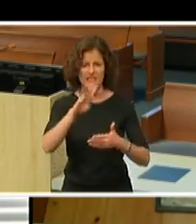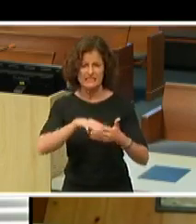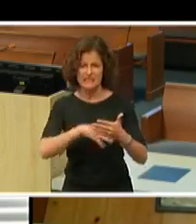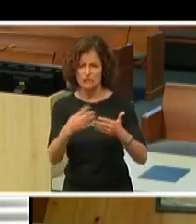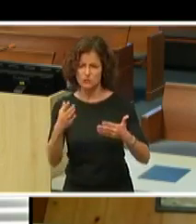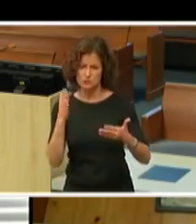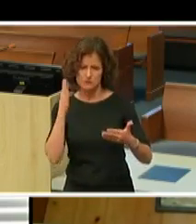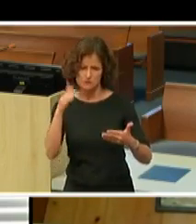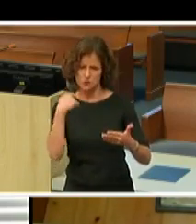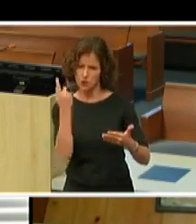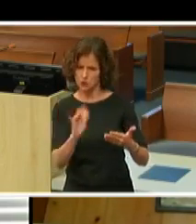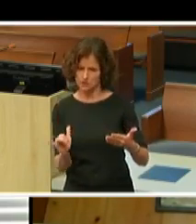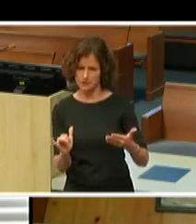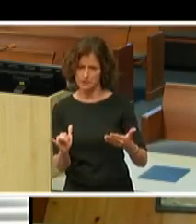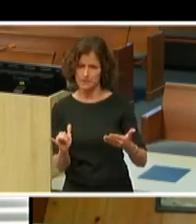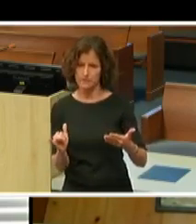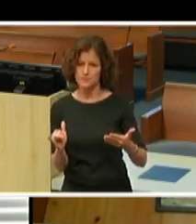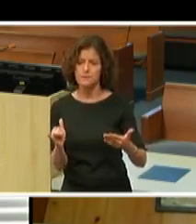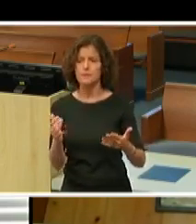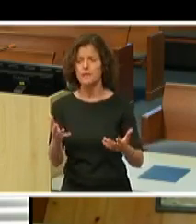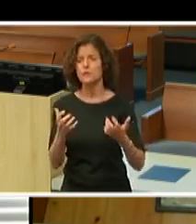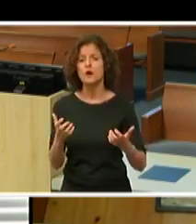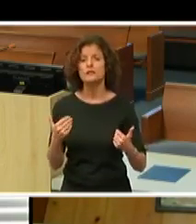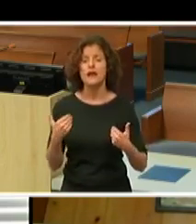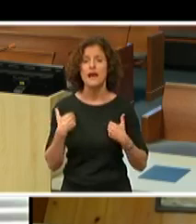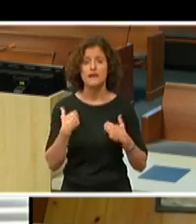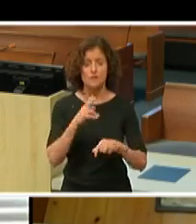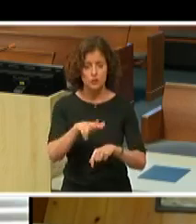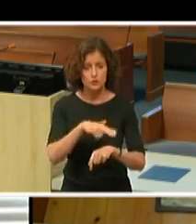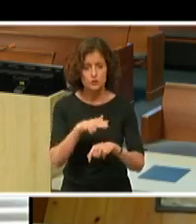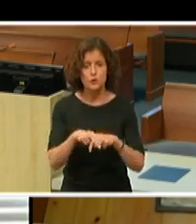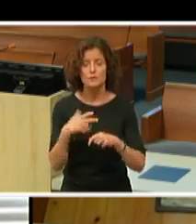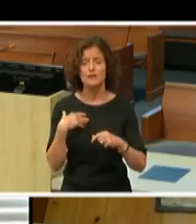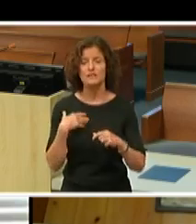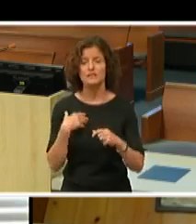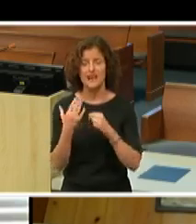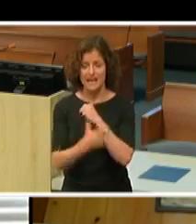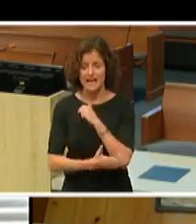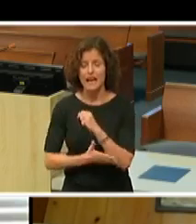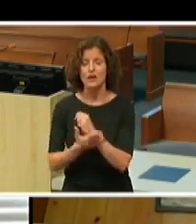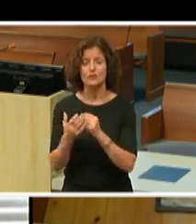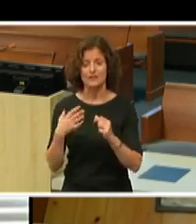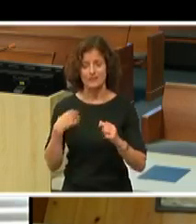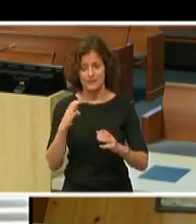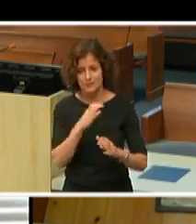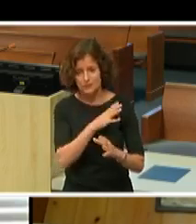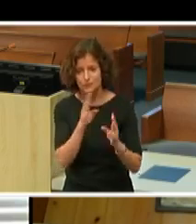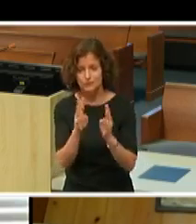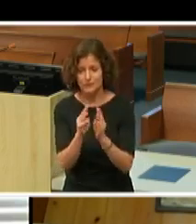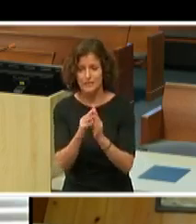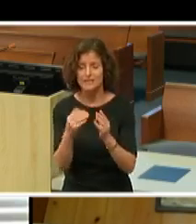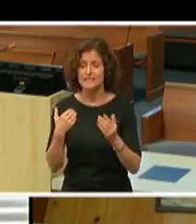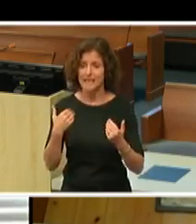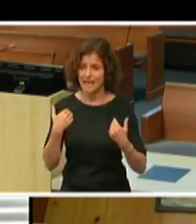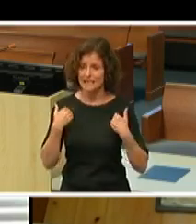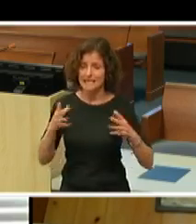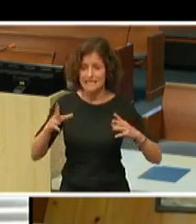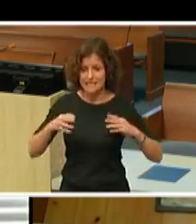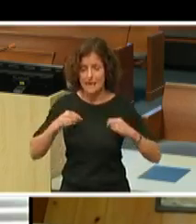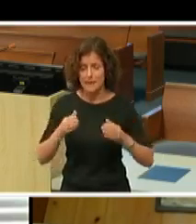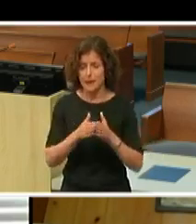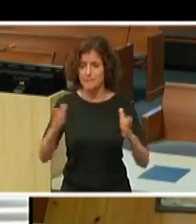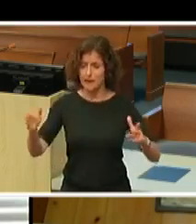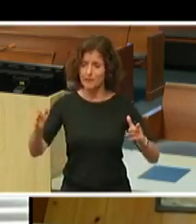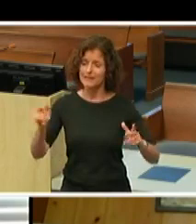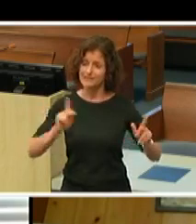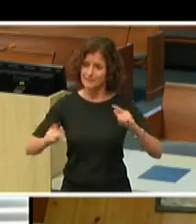like. We want to be able to have a normal county commission meeting, and we want to be able to take public input. There's no